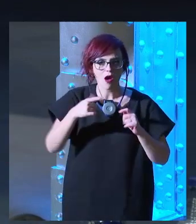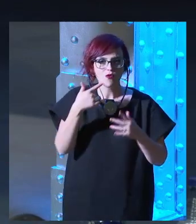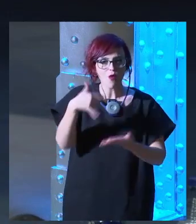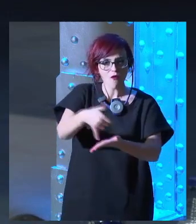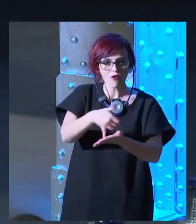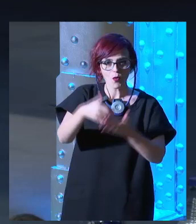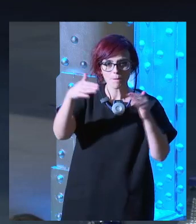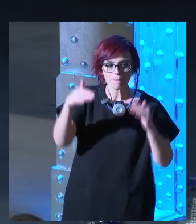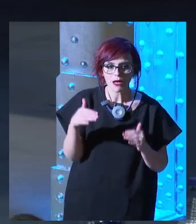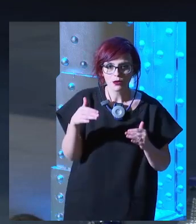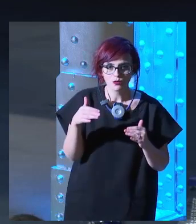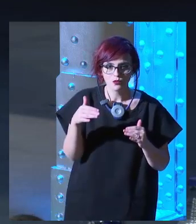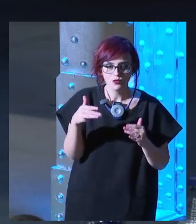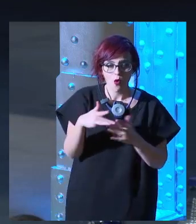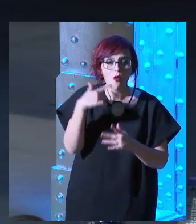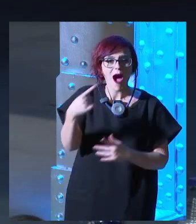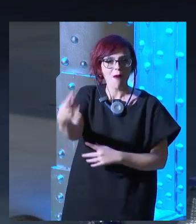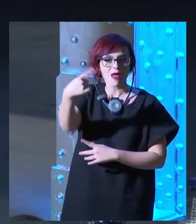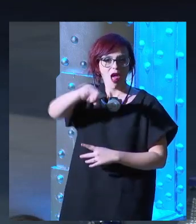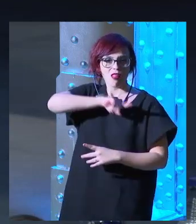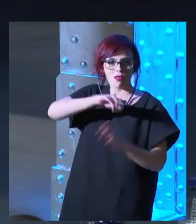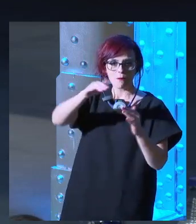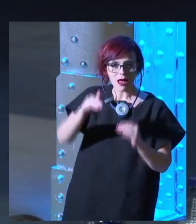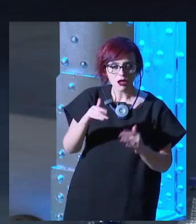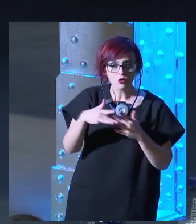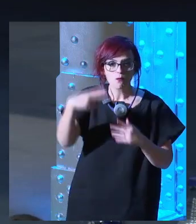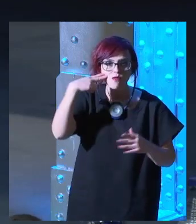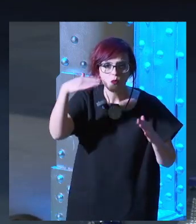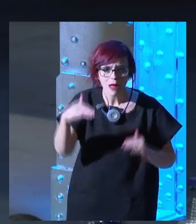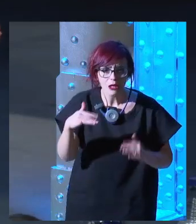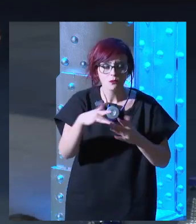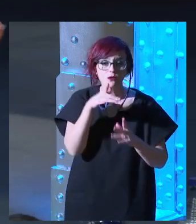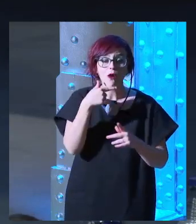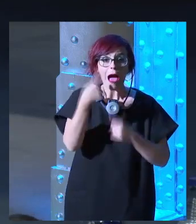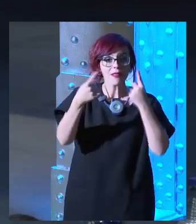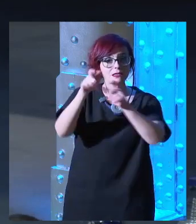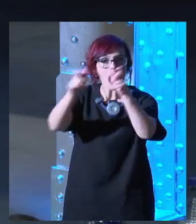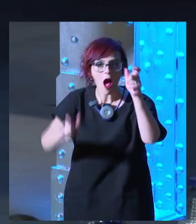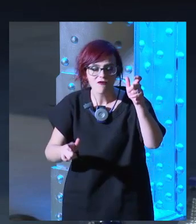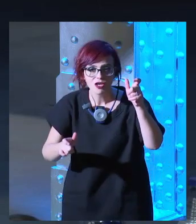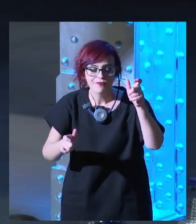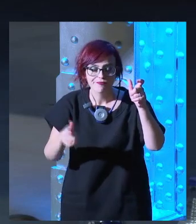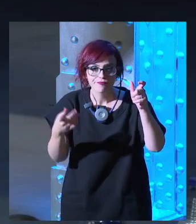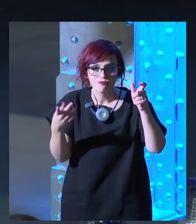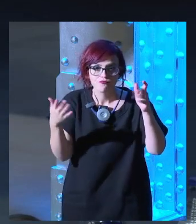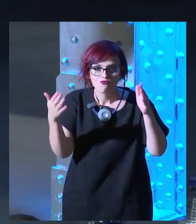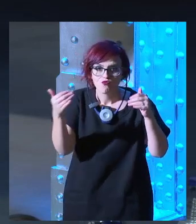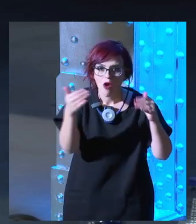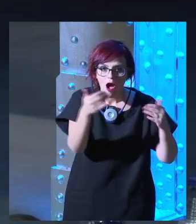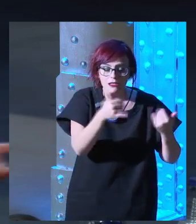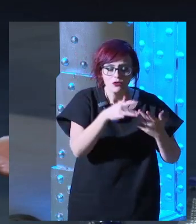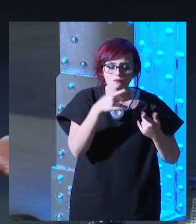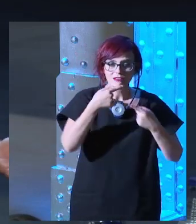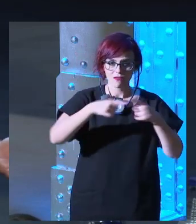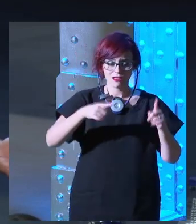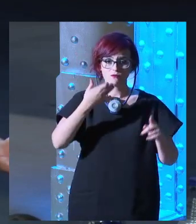so afraid. You know, when we don't have the words, we say, don't we, you have your own phrases in Spanish, but we say,